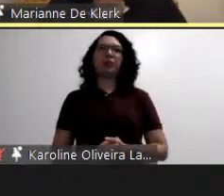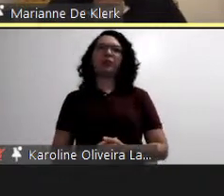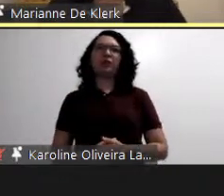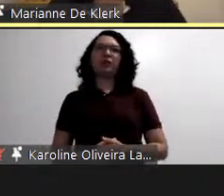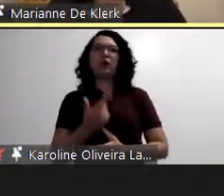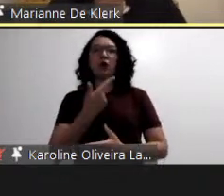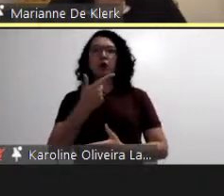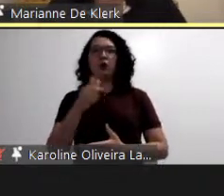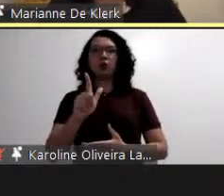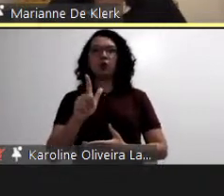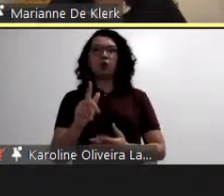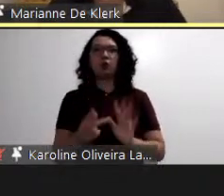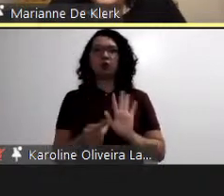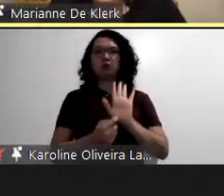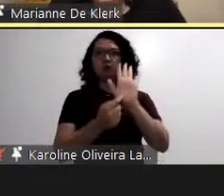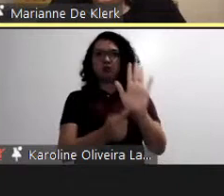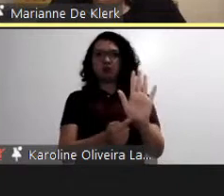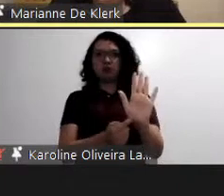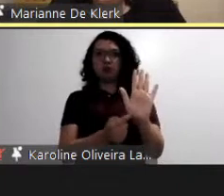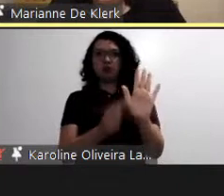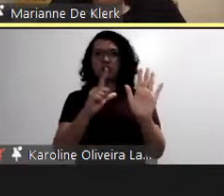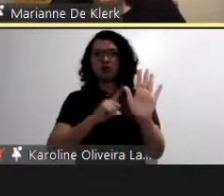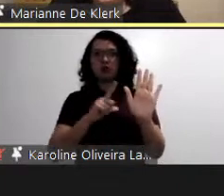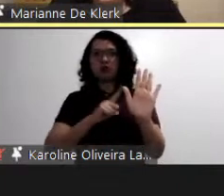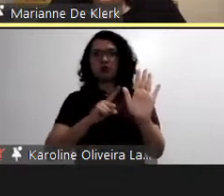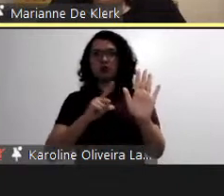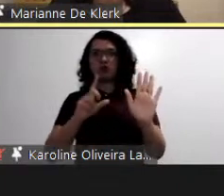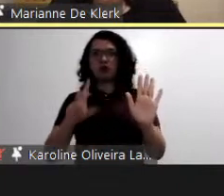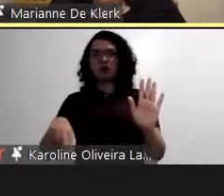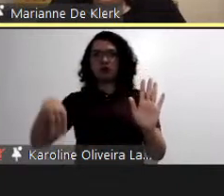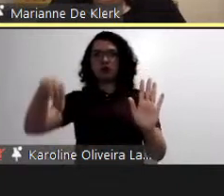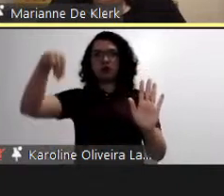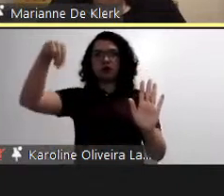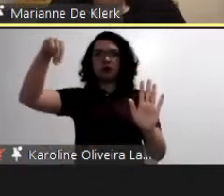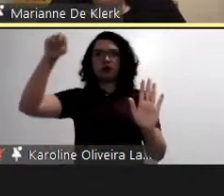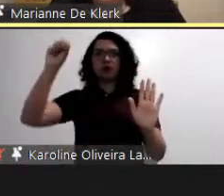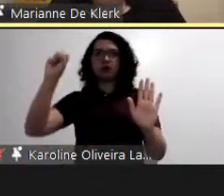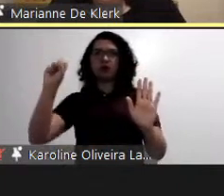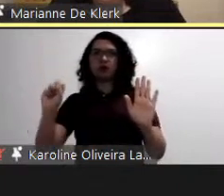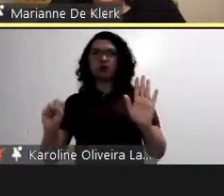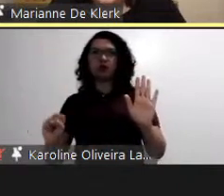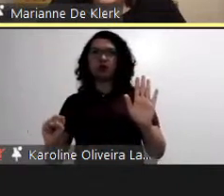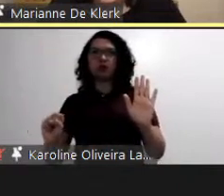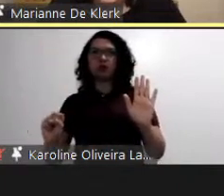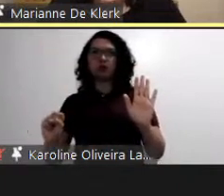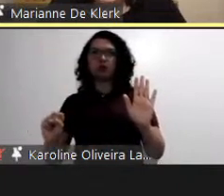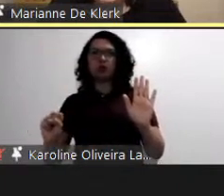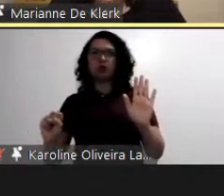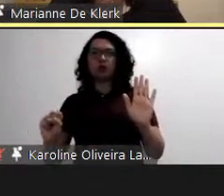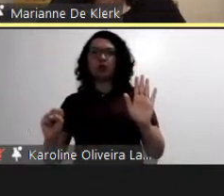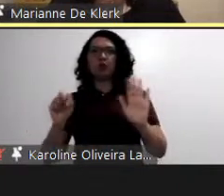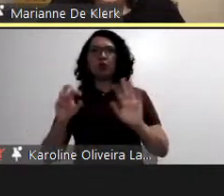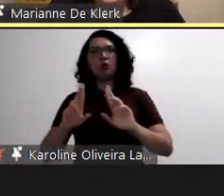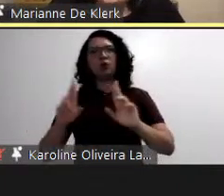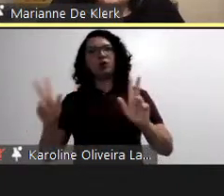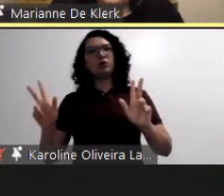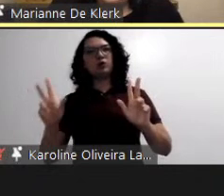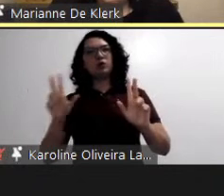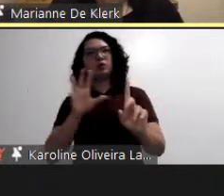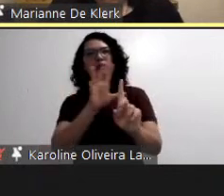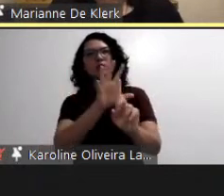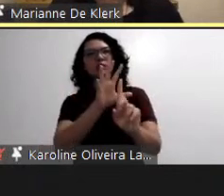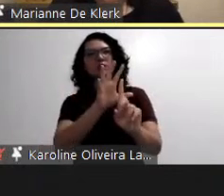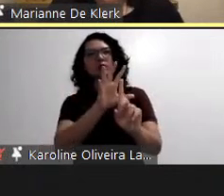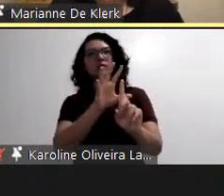southern facades were often left glazed. And that inspiration also came from Niemeyer, and then these free